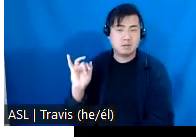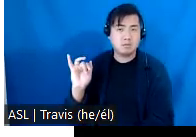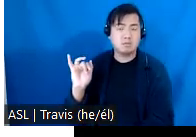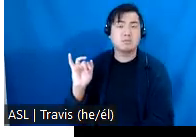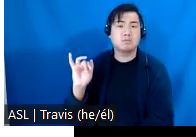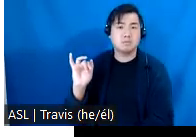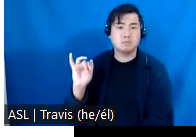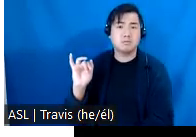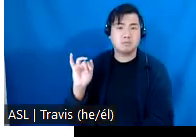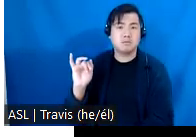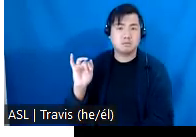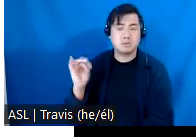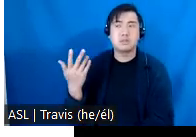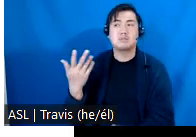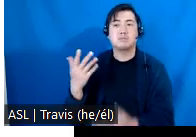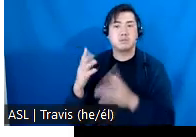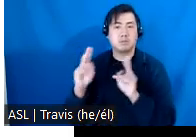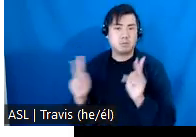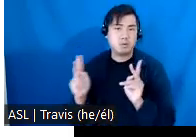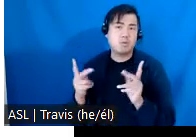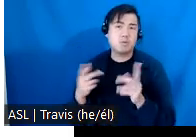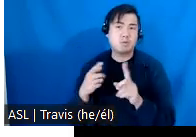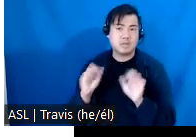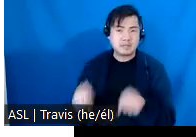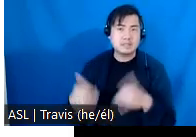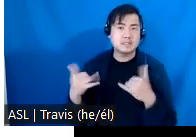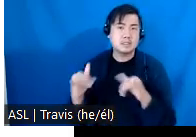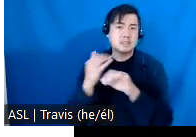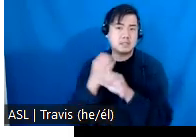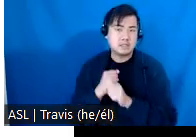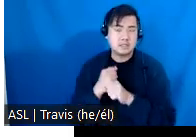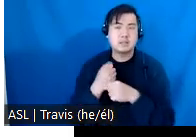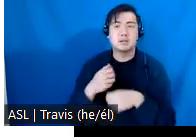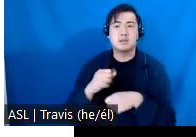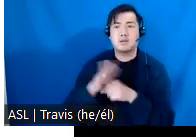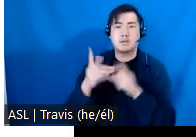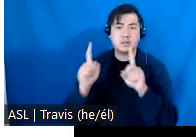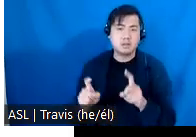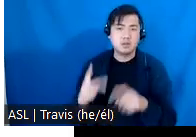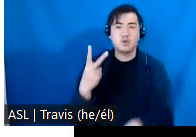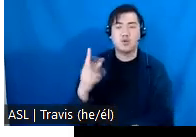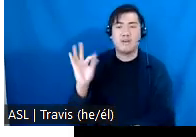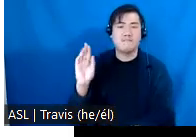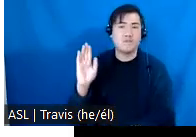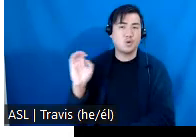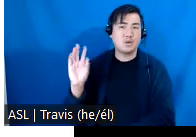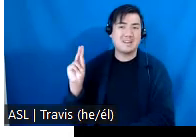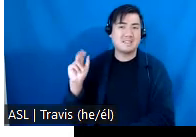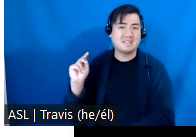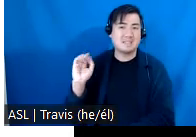way for folks and community members to get 2 COVID-19 tests mailed directly to you before we start seeing these